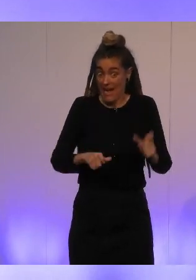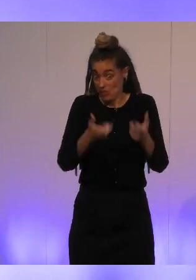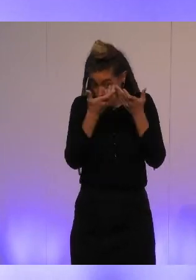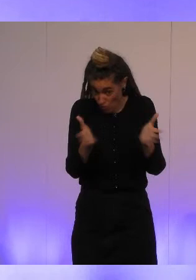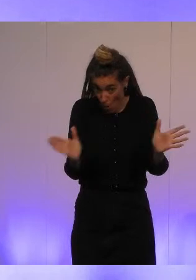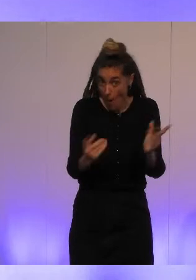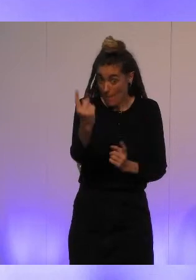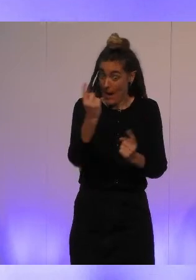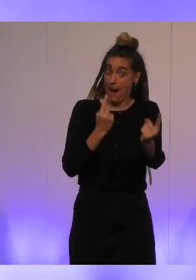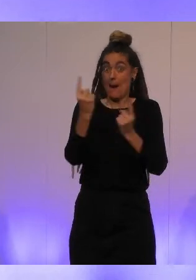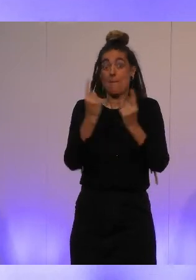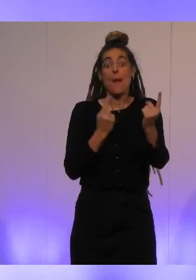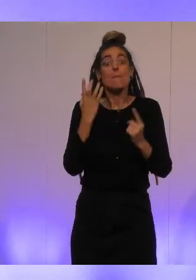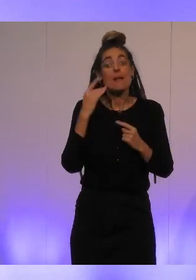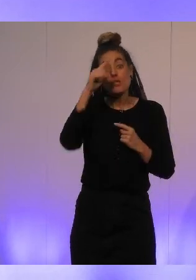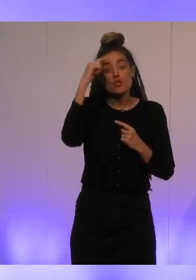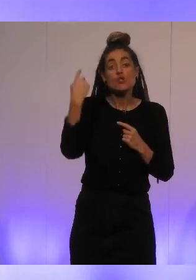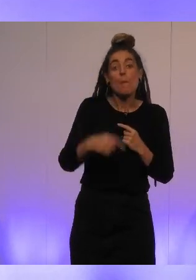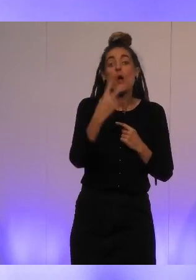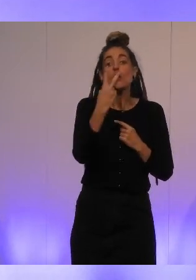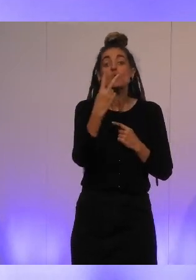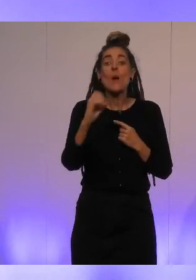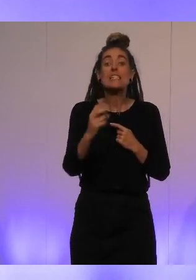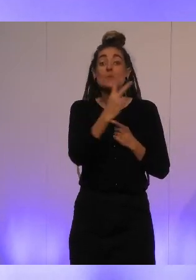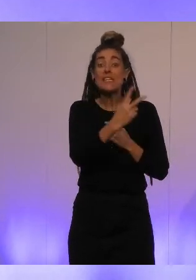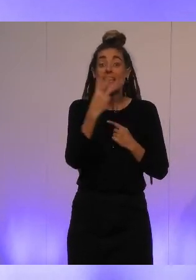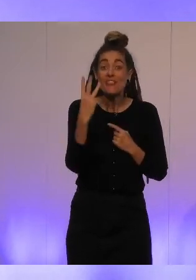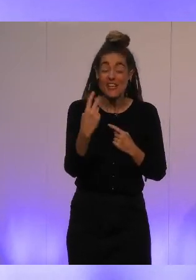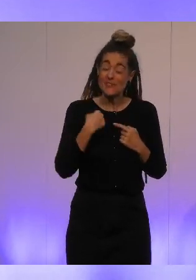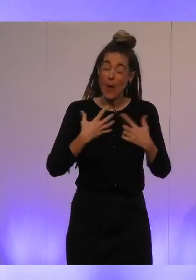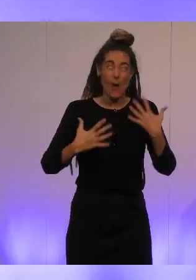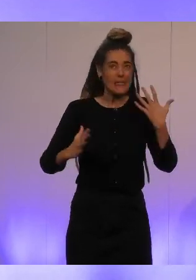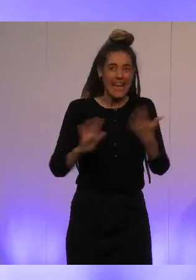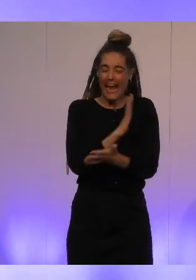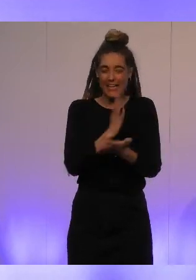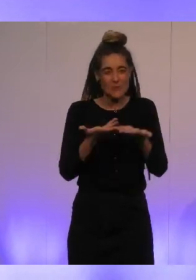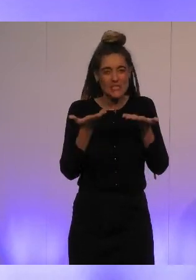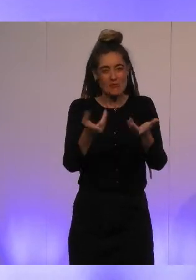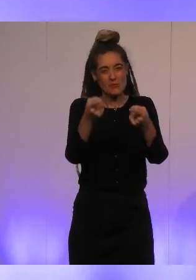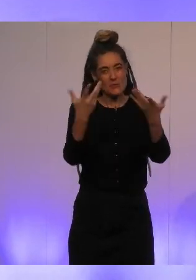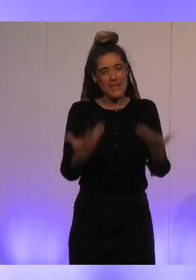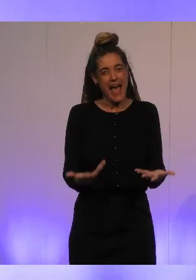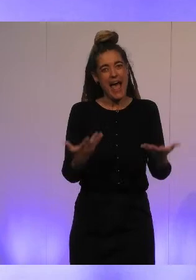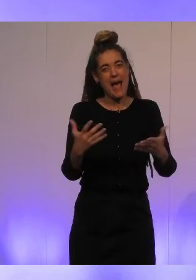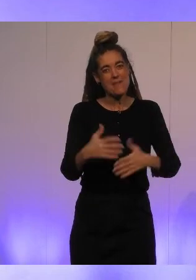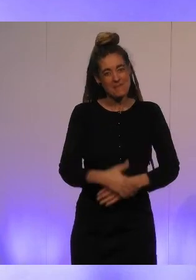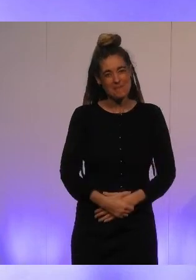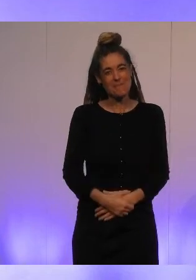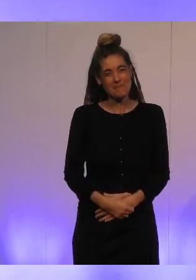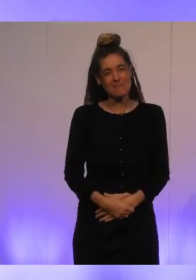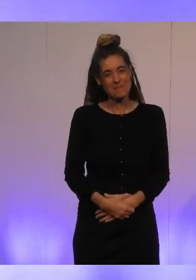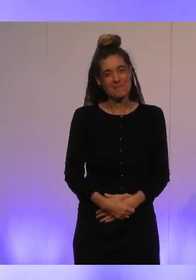summer 2023, and we're delighted to introduce it to you now.